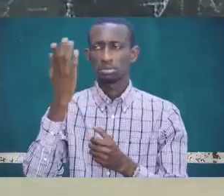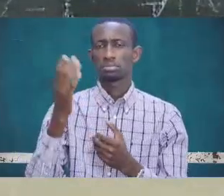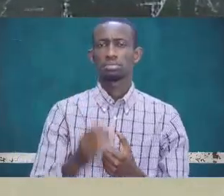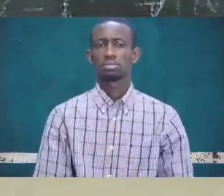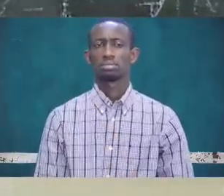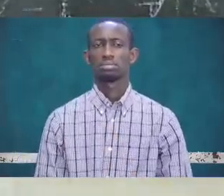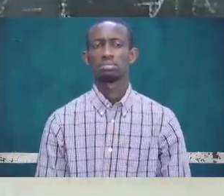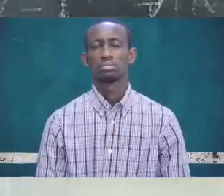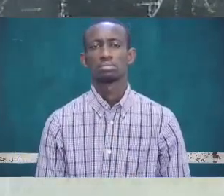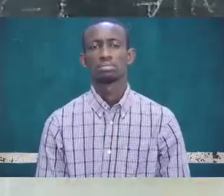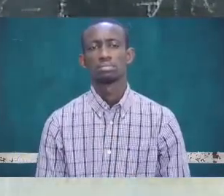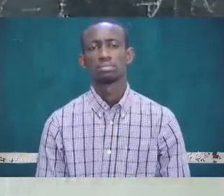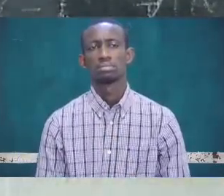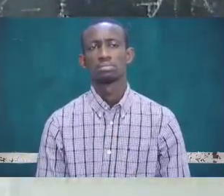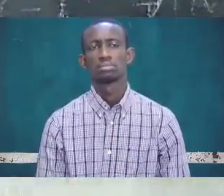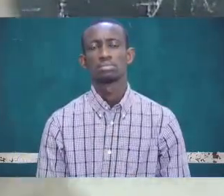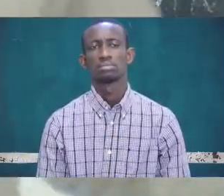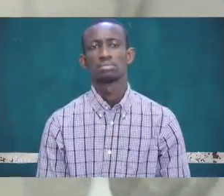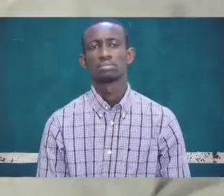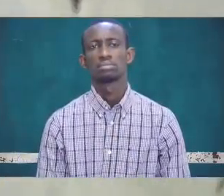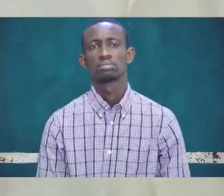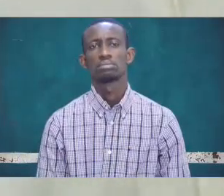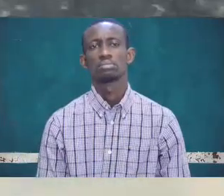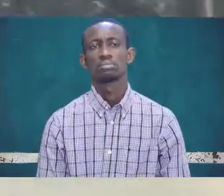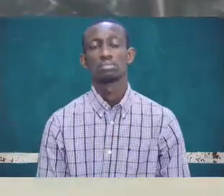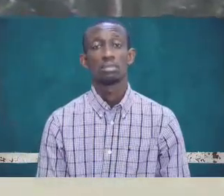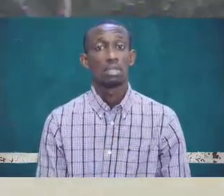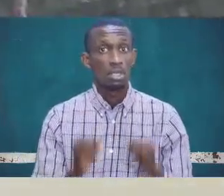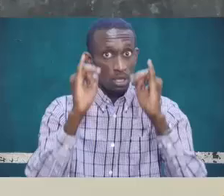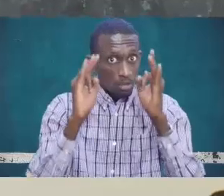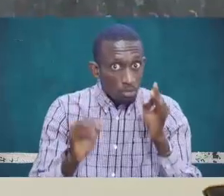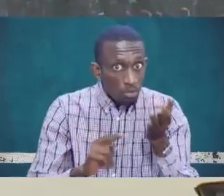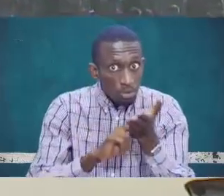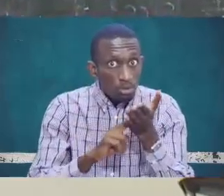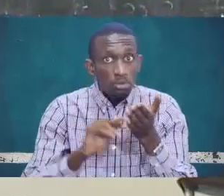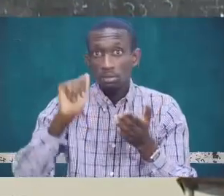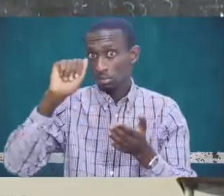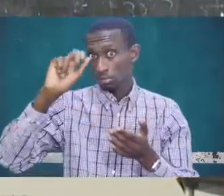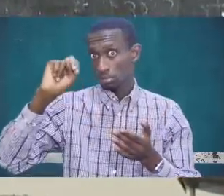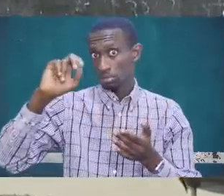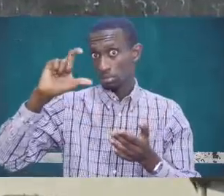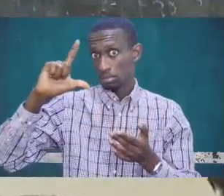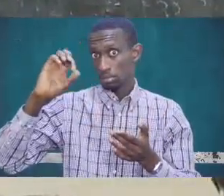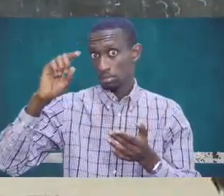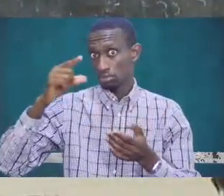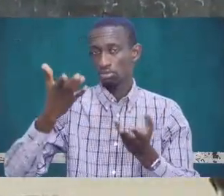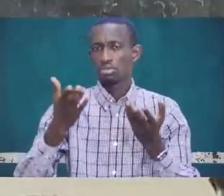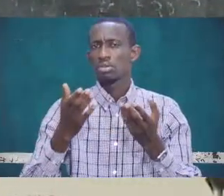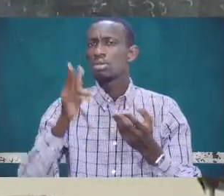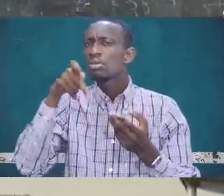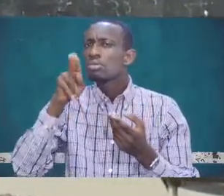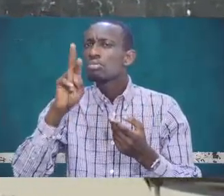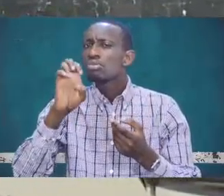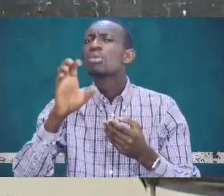Impure substances. So if we use an analogy of pure substances, then we can also